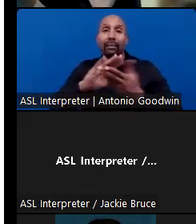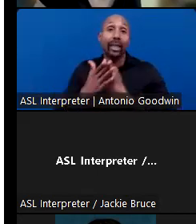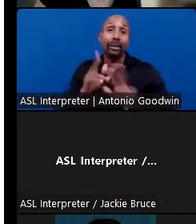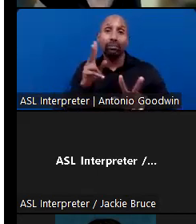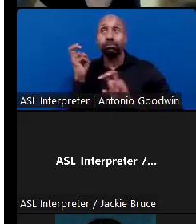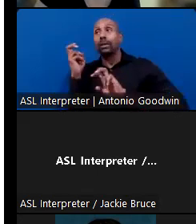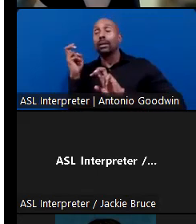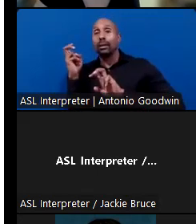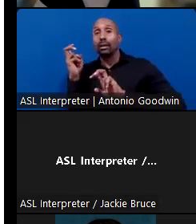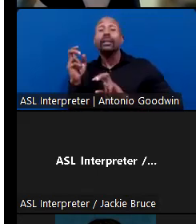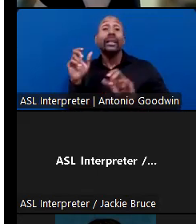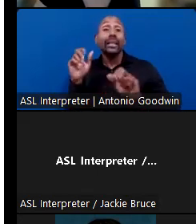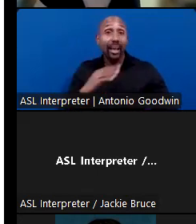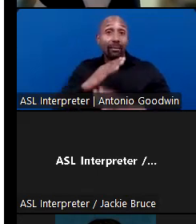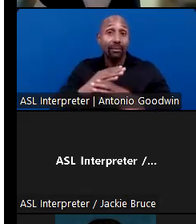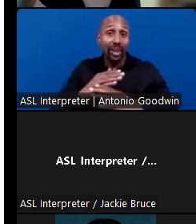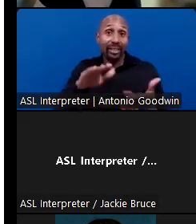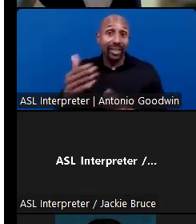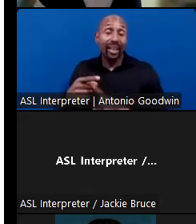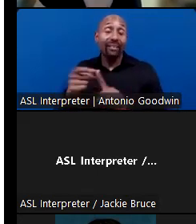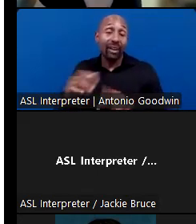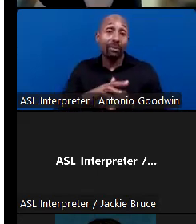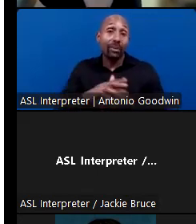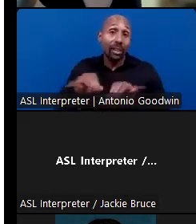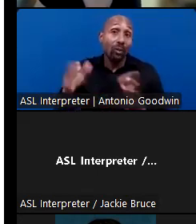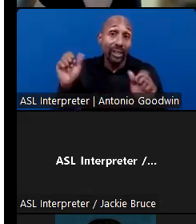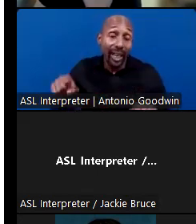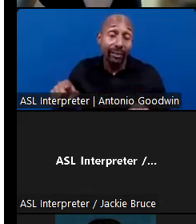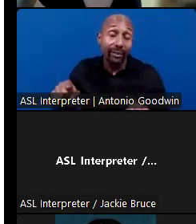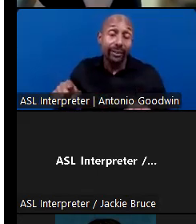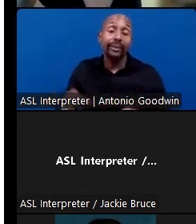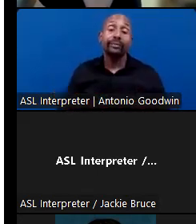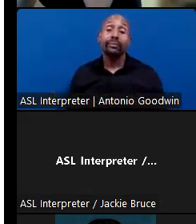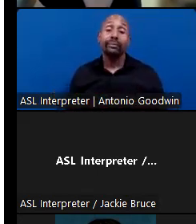hospitalized, or dying from COVID. But what it does mean is that